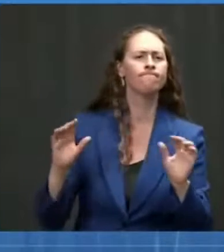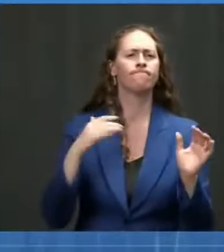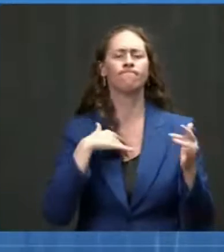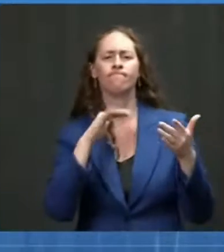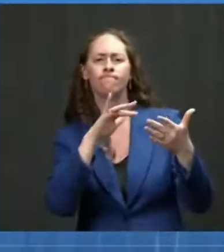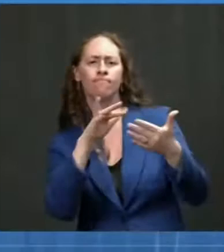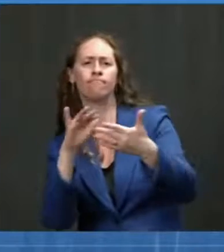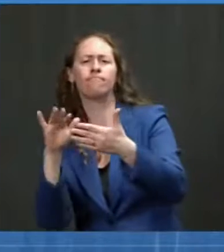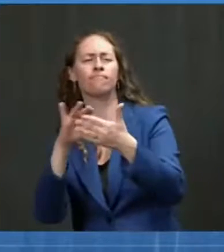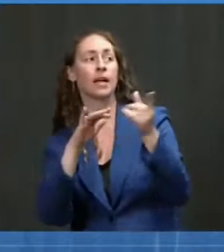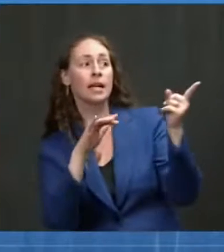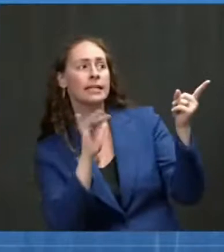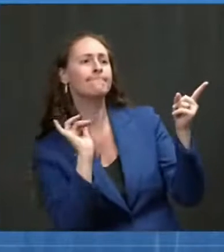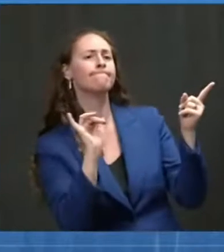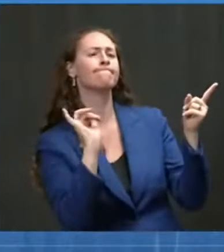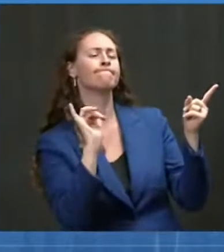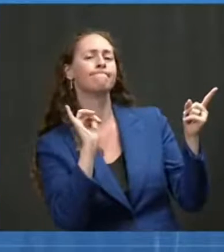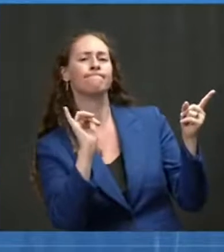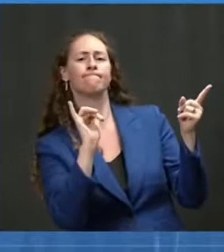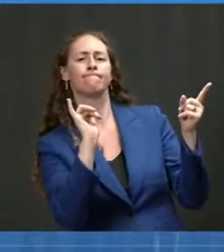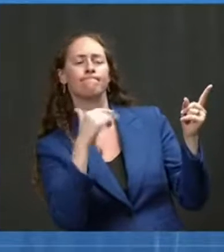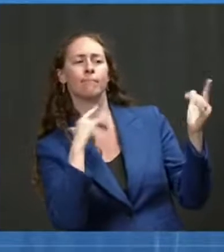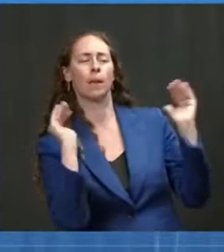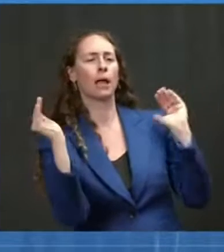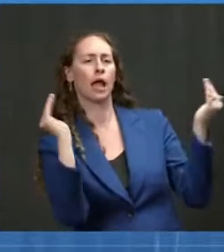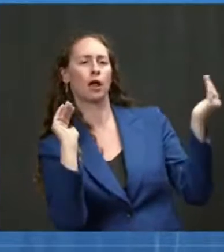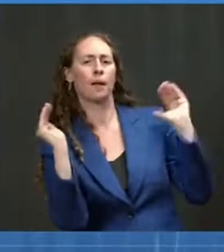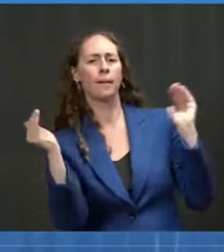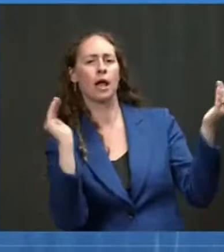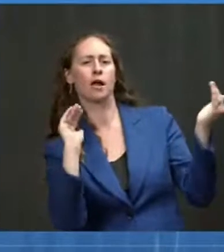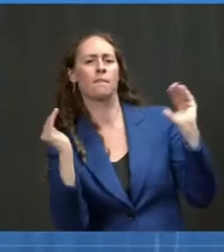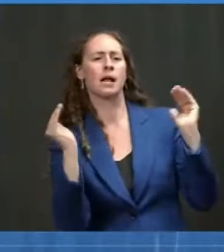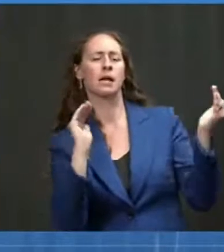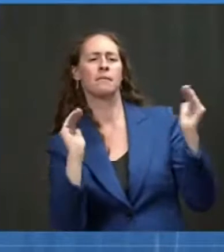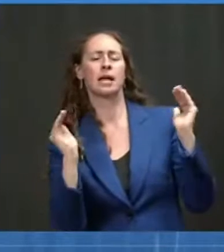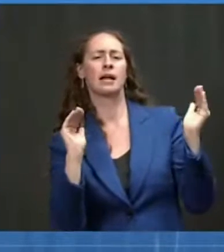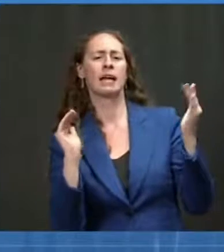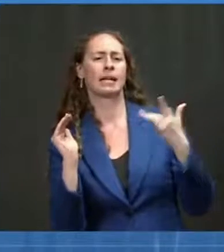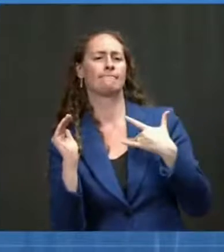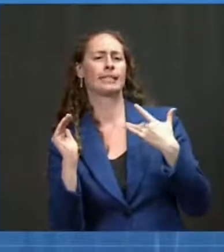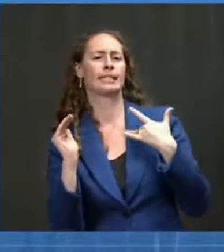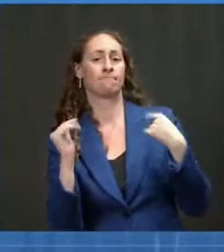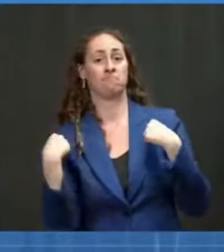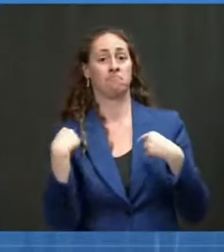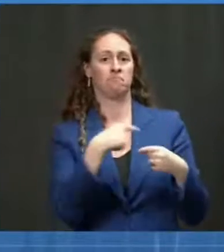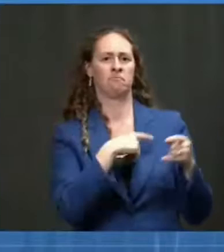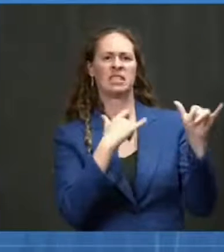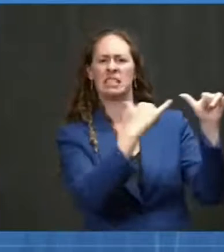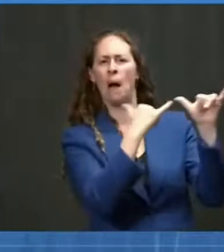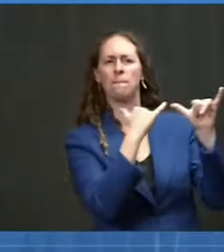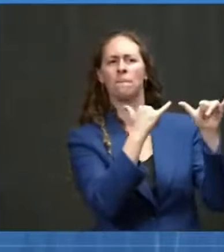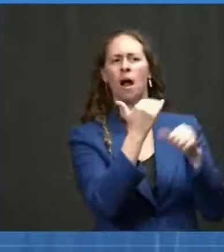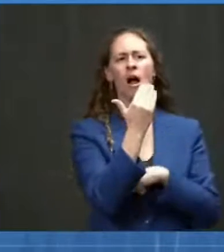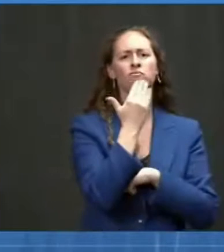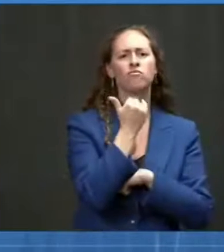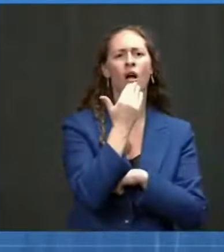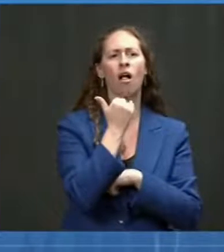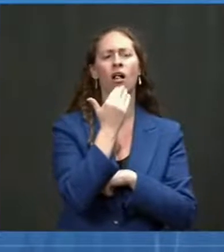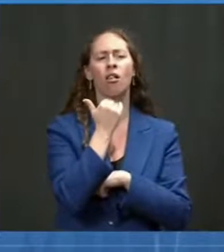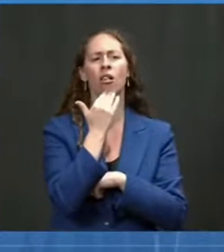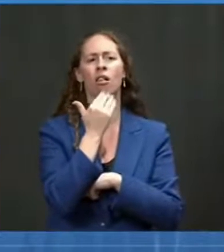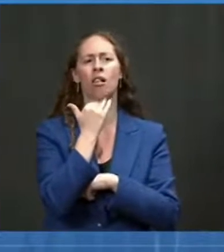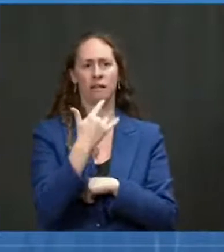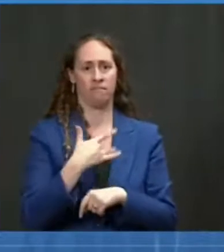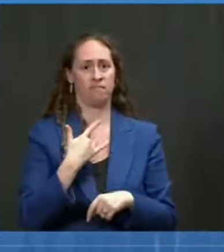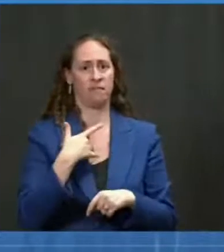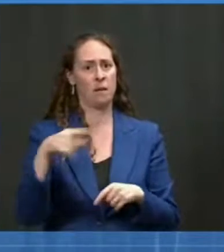carefully, and concerned that we too will see what Israel is seeing, which is worsening infections over time. Yeah, and Jeff, one other